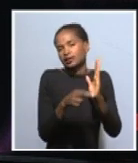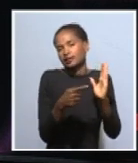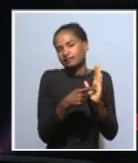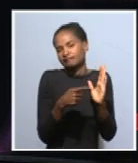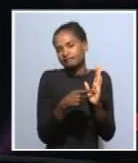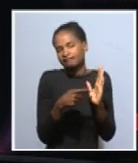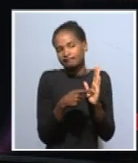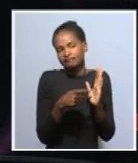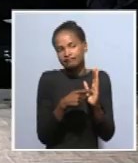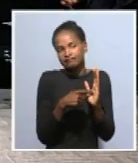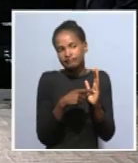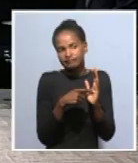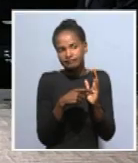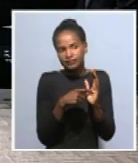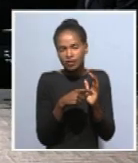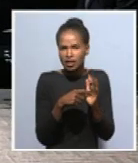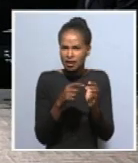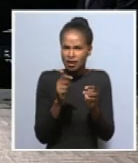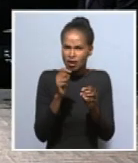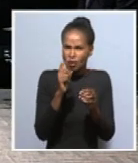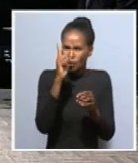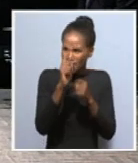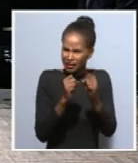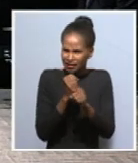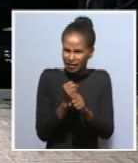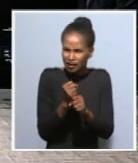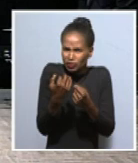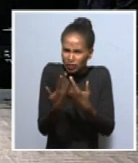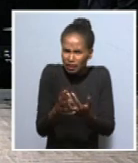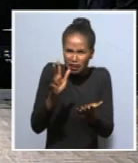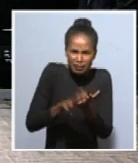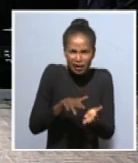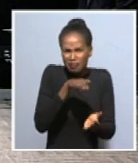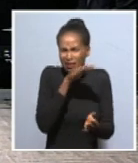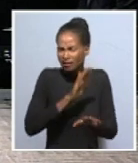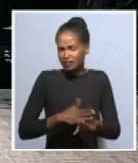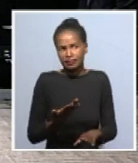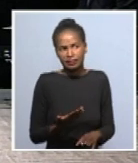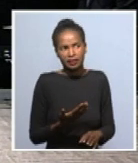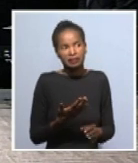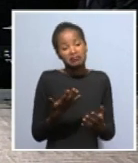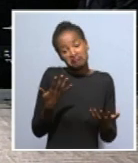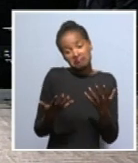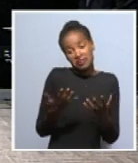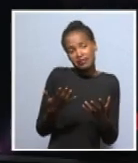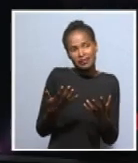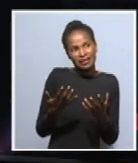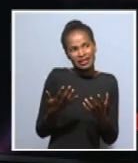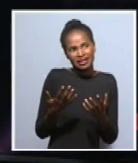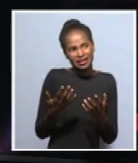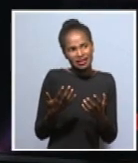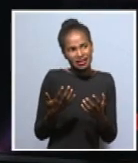those loans. Are there applications that take a year or longer? But it could be. But I think one must always, a year maybe